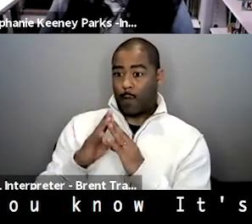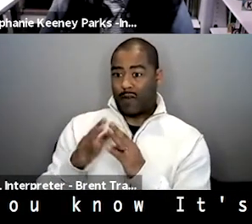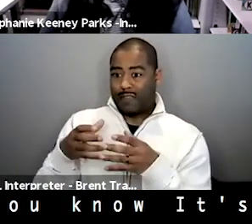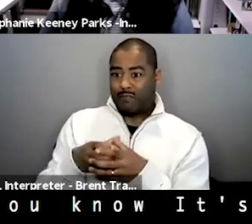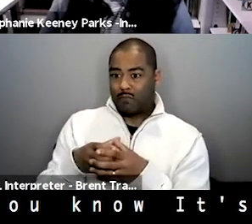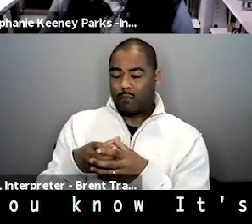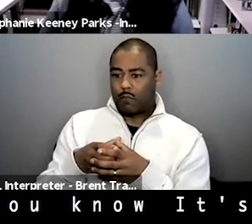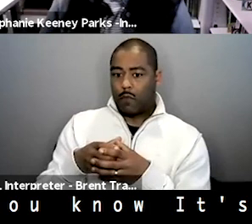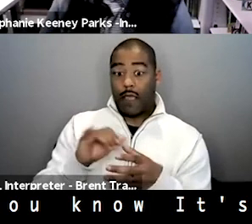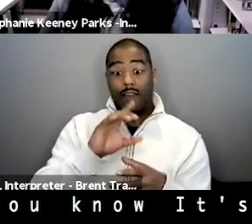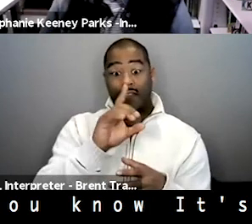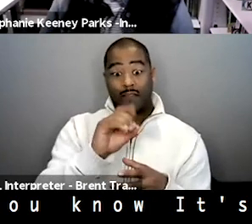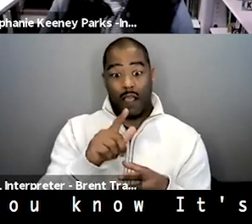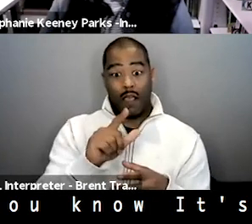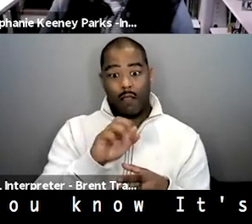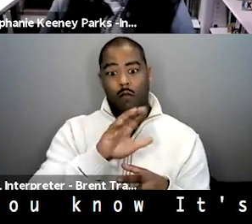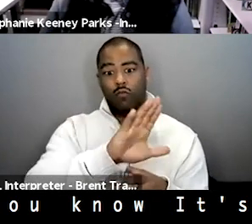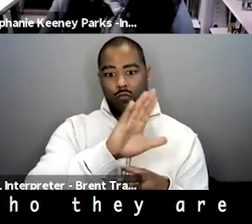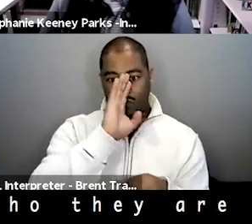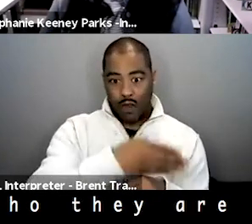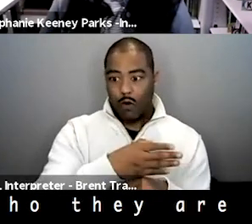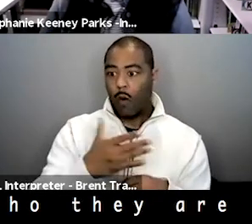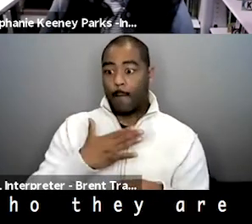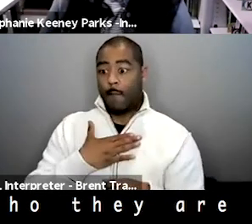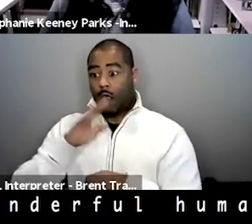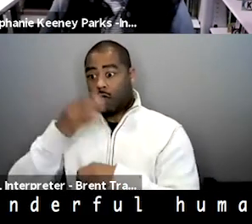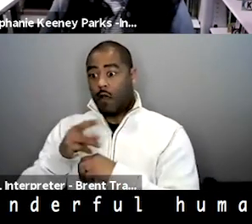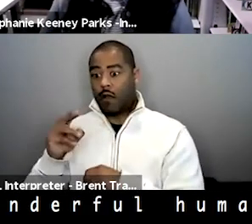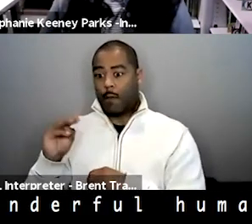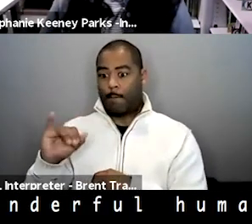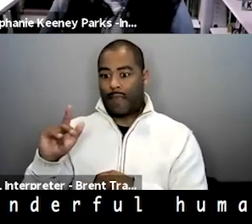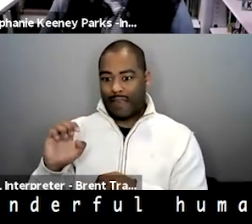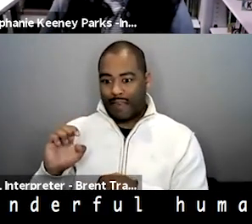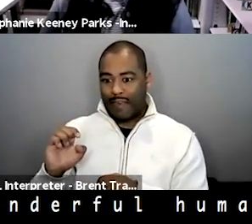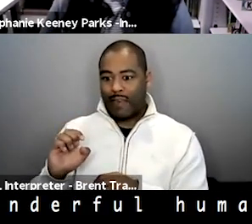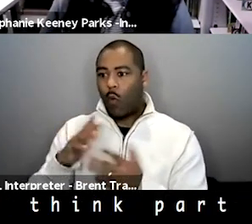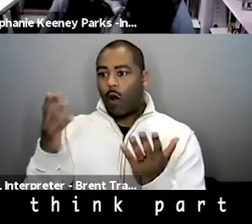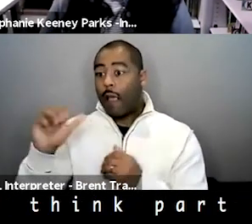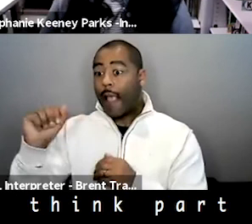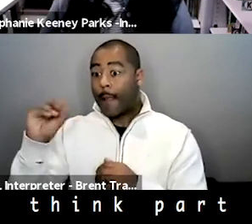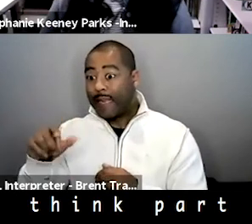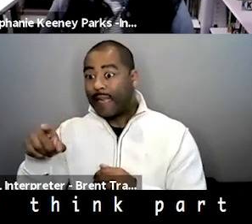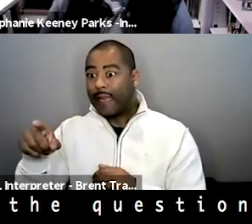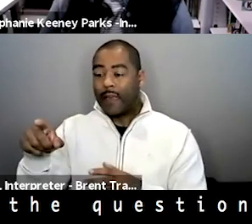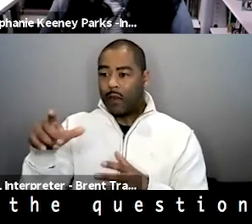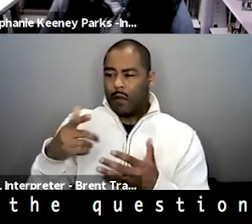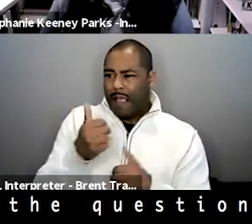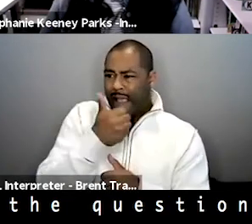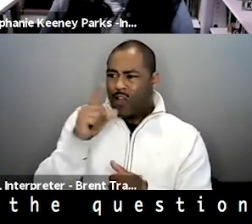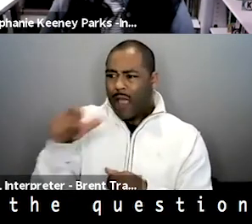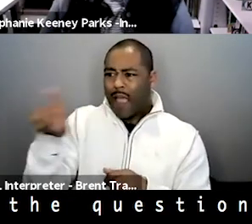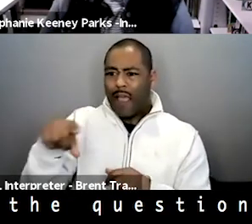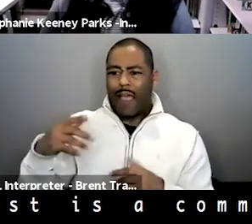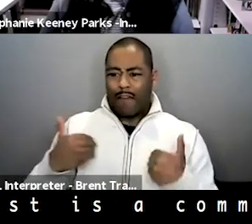or Amy. You know, it's okay. They are who they are, and they're wonderful human beings.